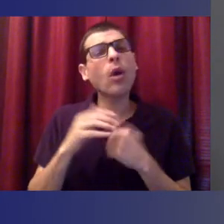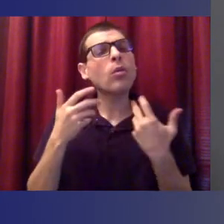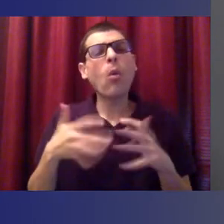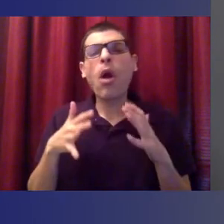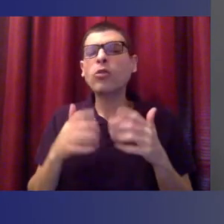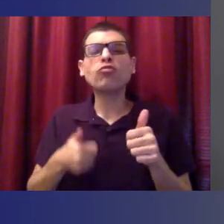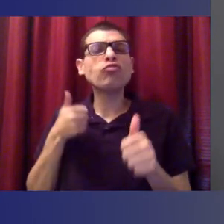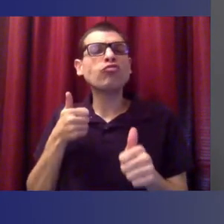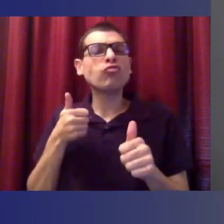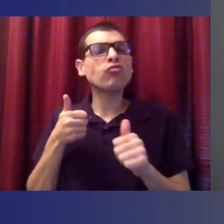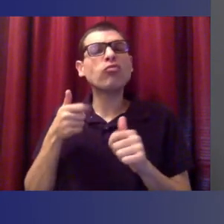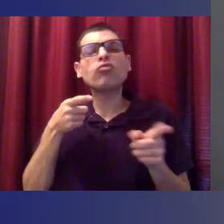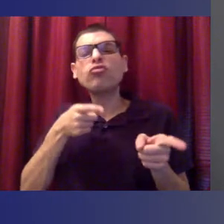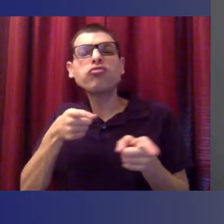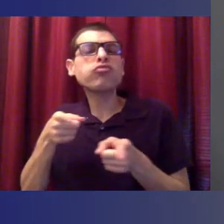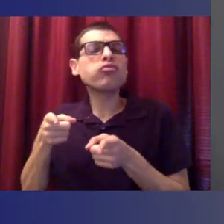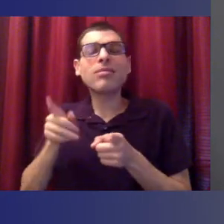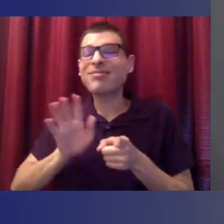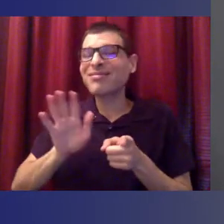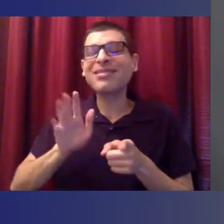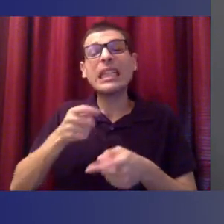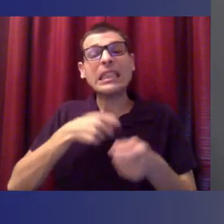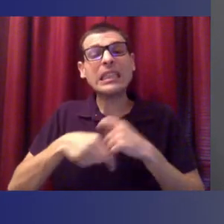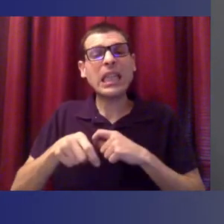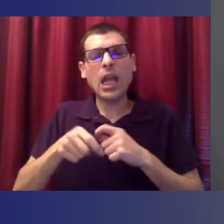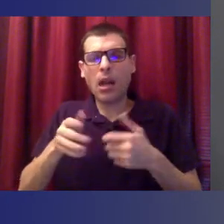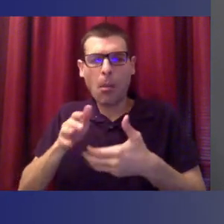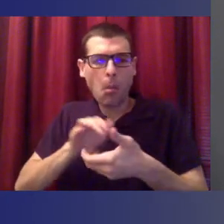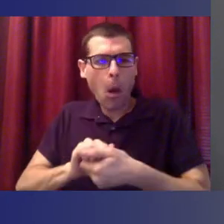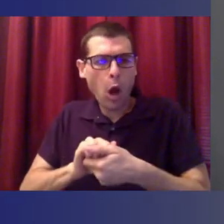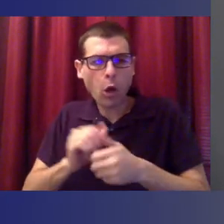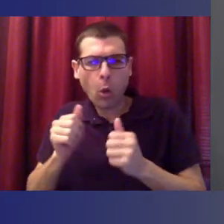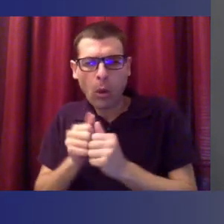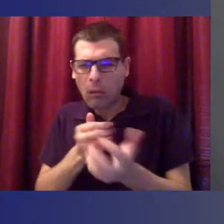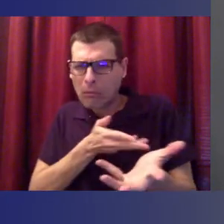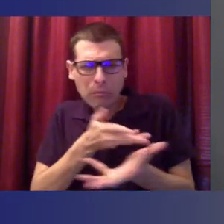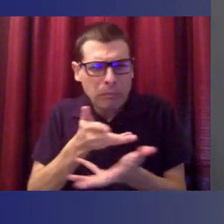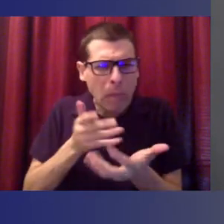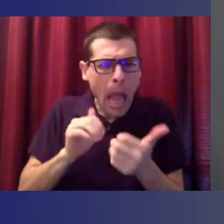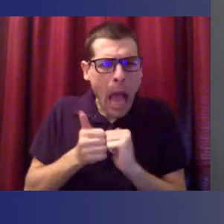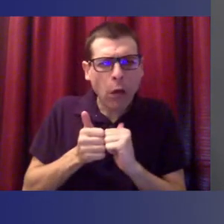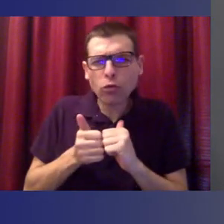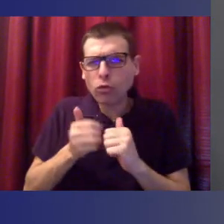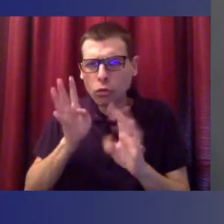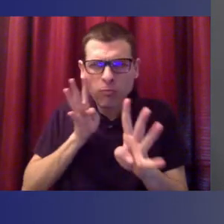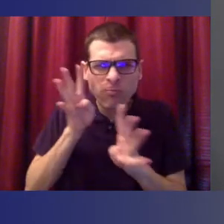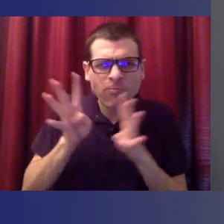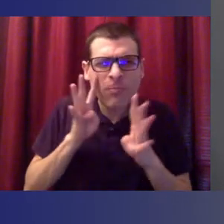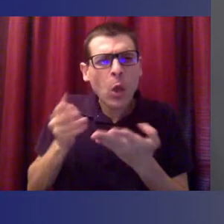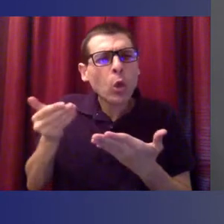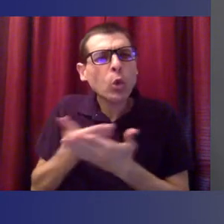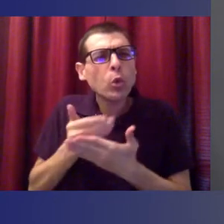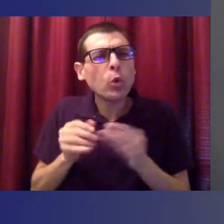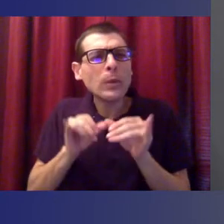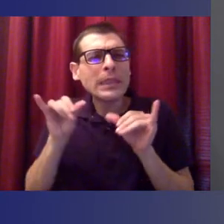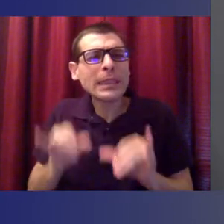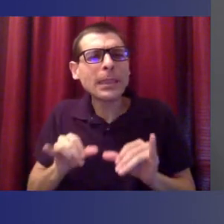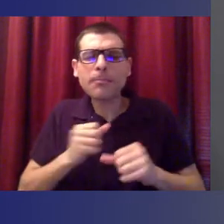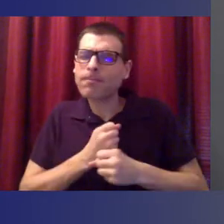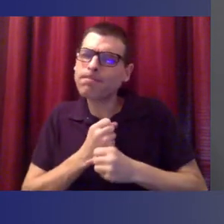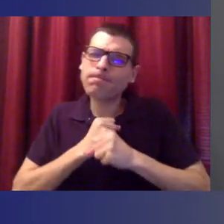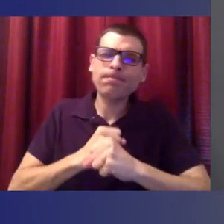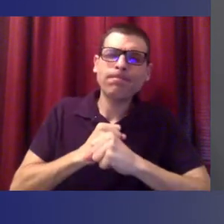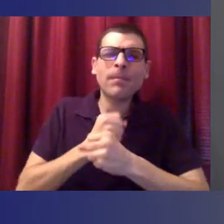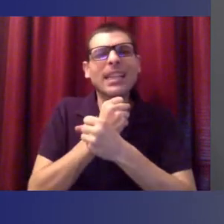prevent and respond to violence, while continuing our work on the broader revisioning of public safety systems that's taking place at the state